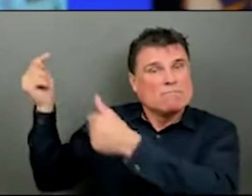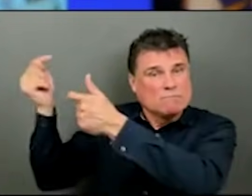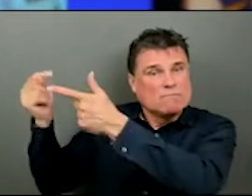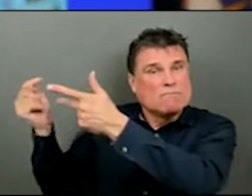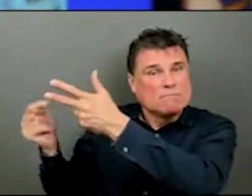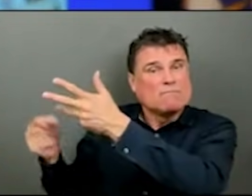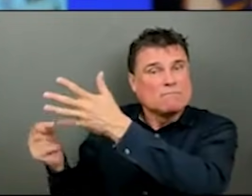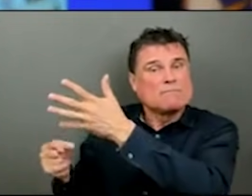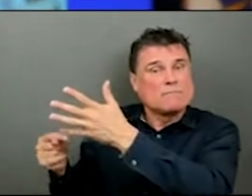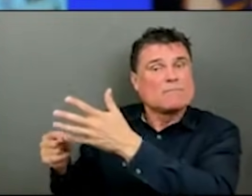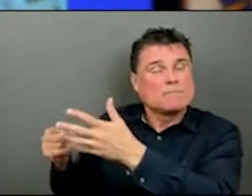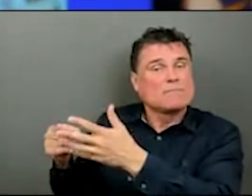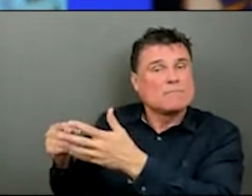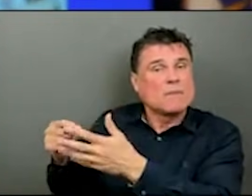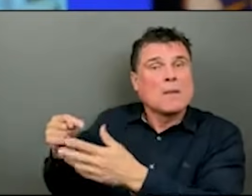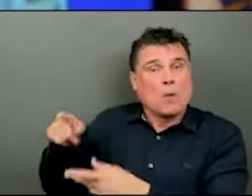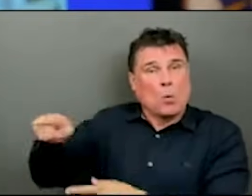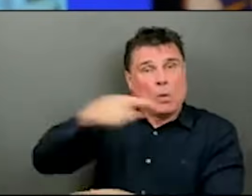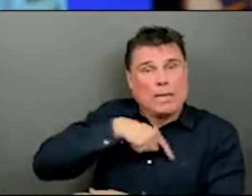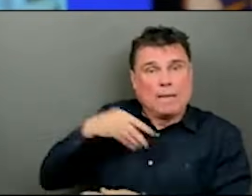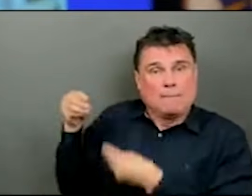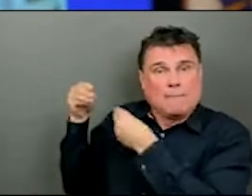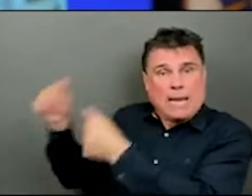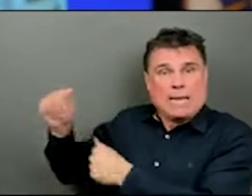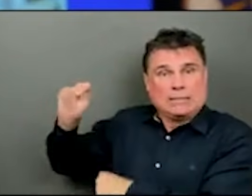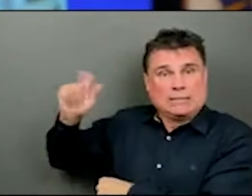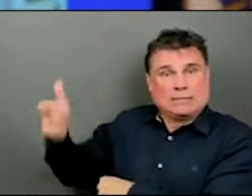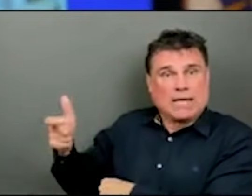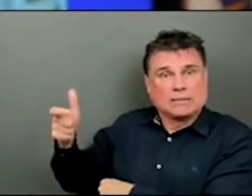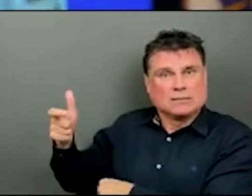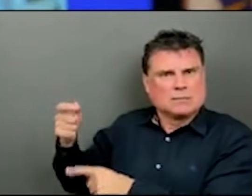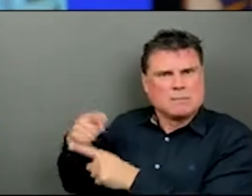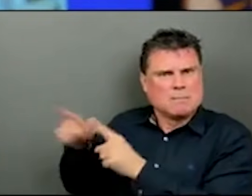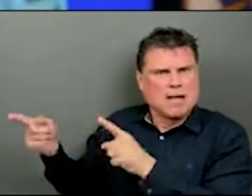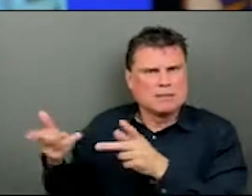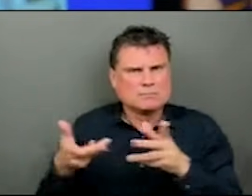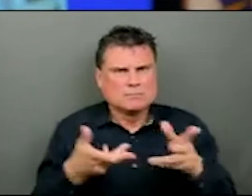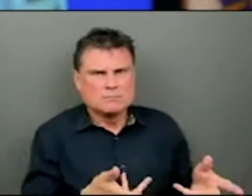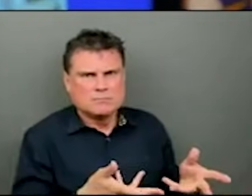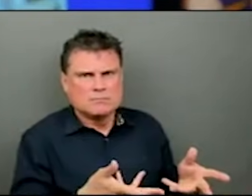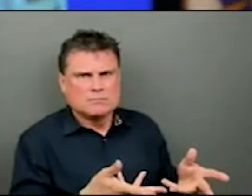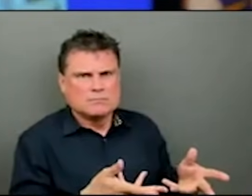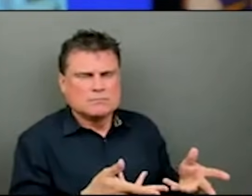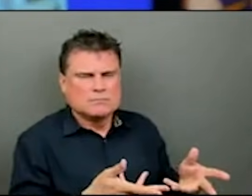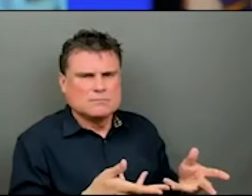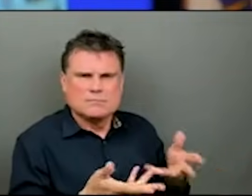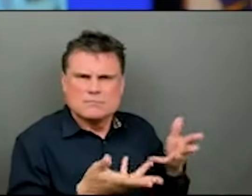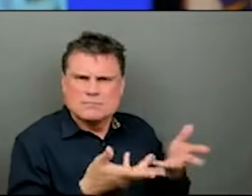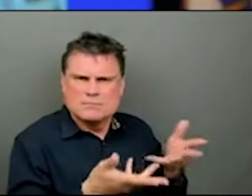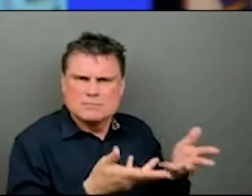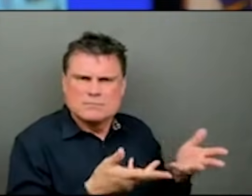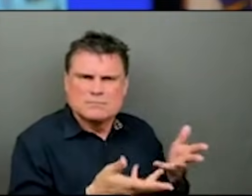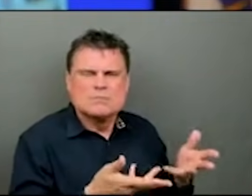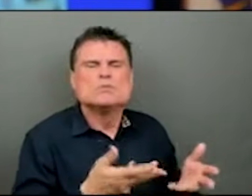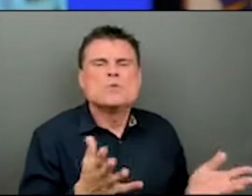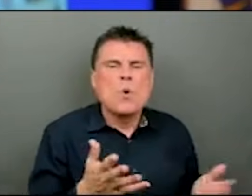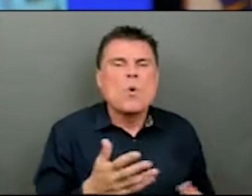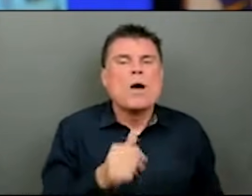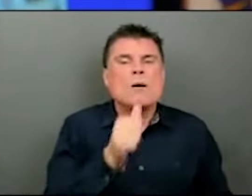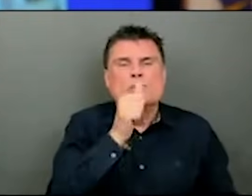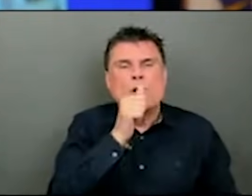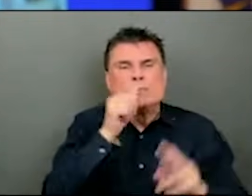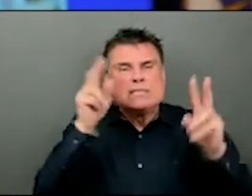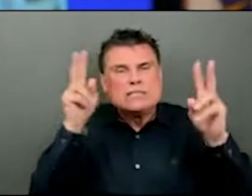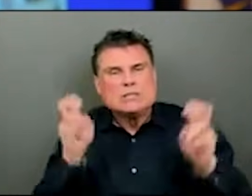our tax information for tax purposes, not creating other programs. So there's a whole host of privacy issues and a range of other challenges. I